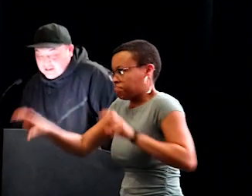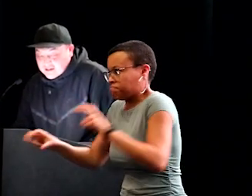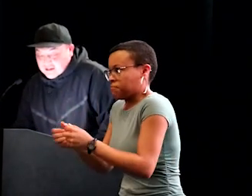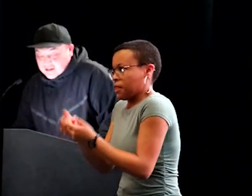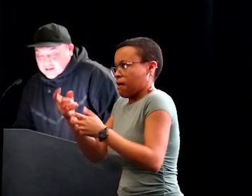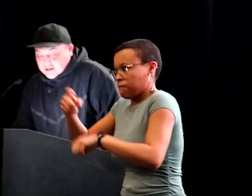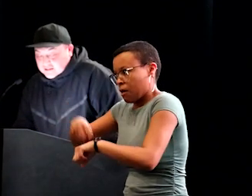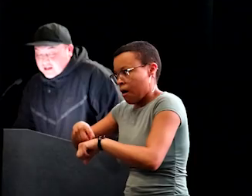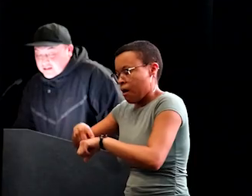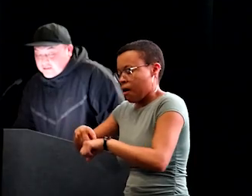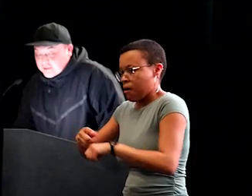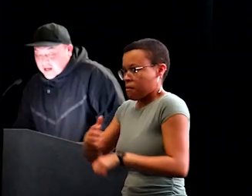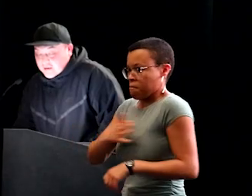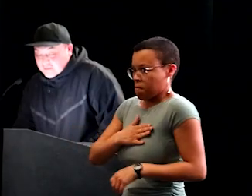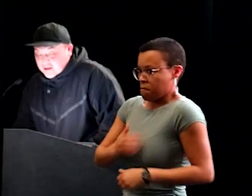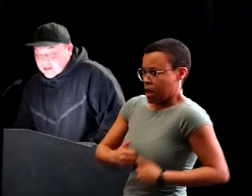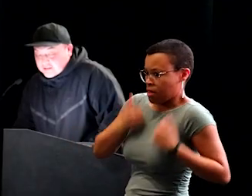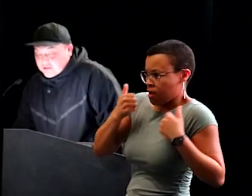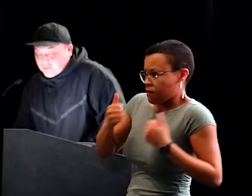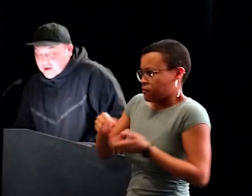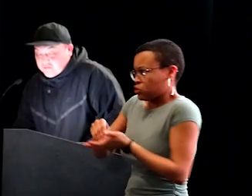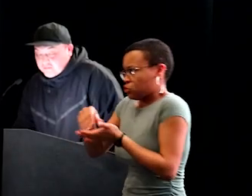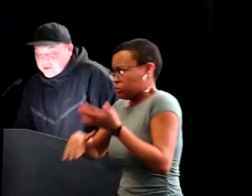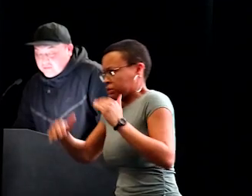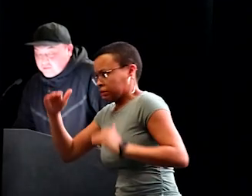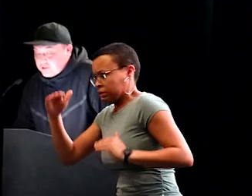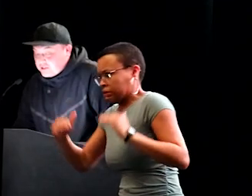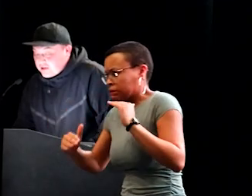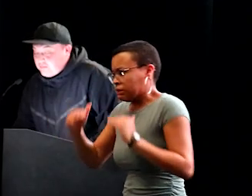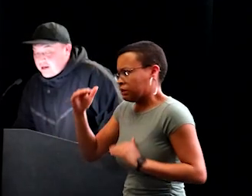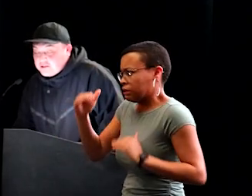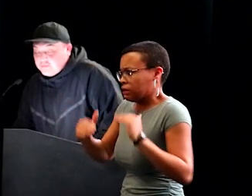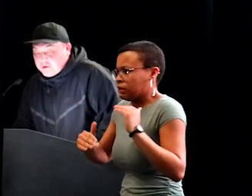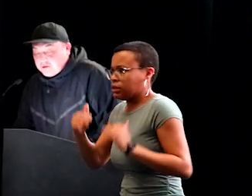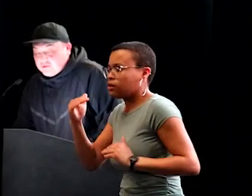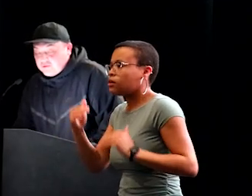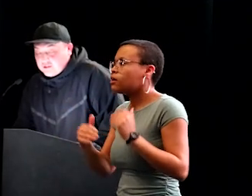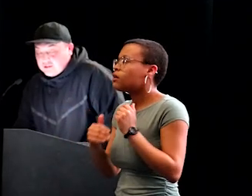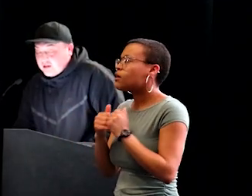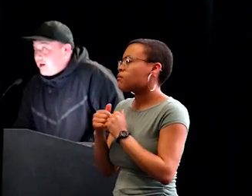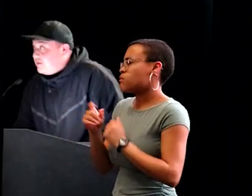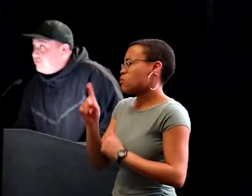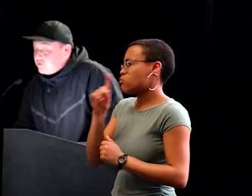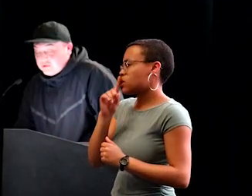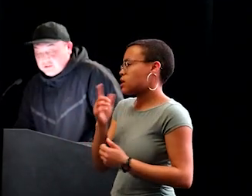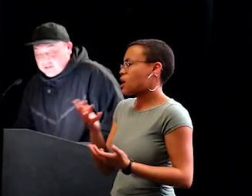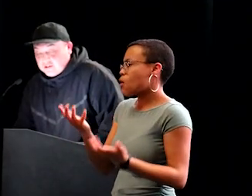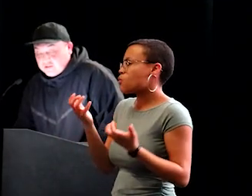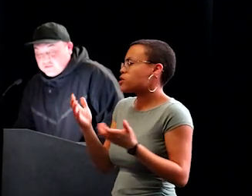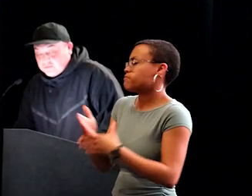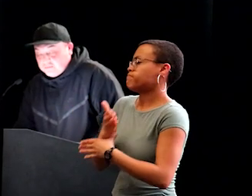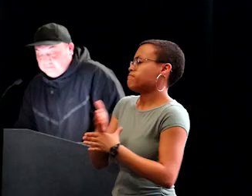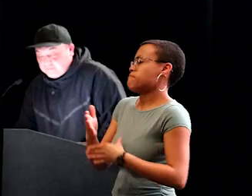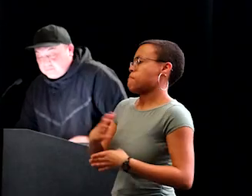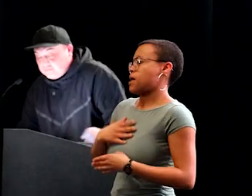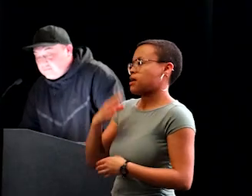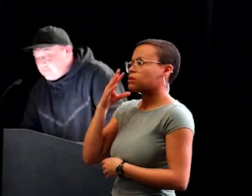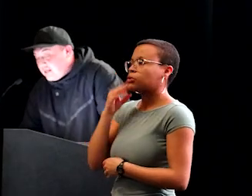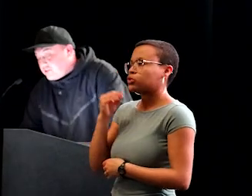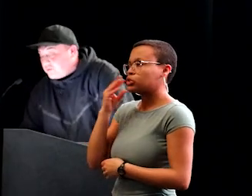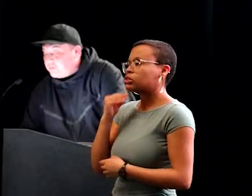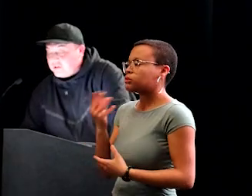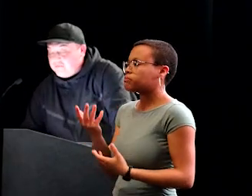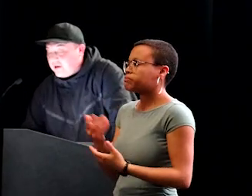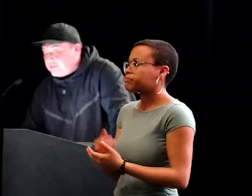done. Education became the ideal way for me to really share my experience and guide future designers.